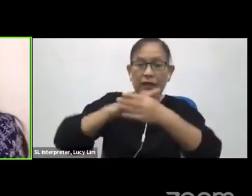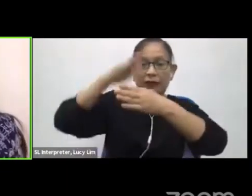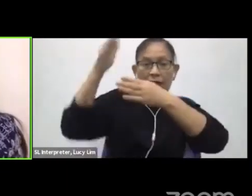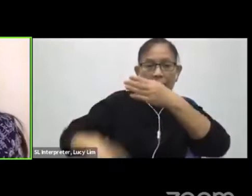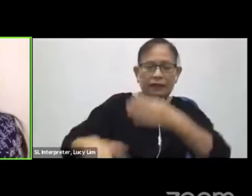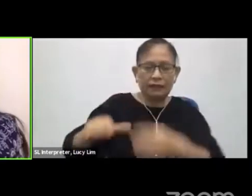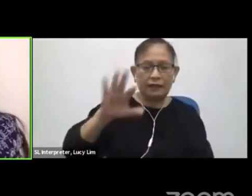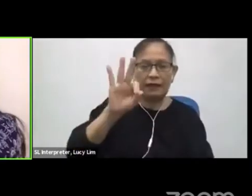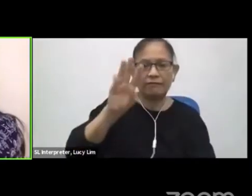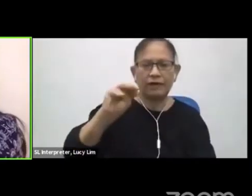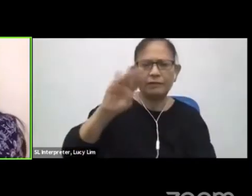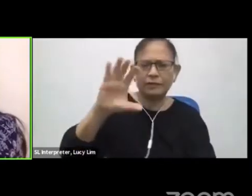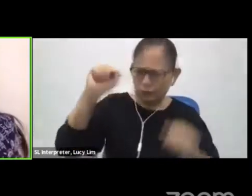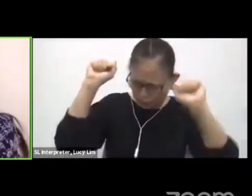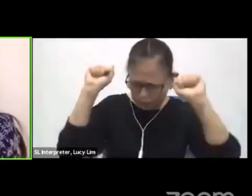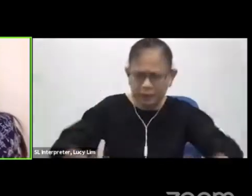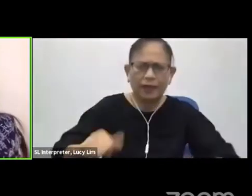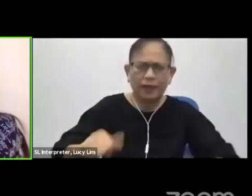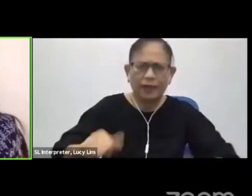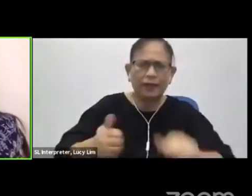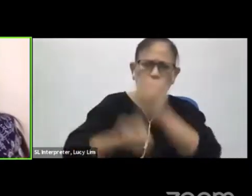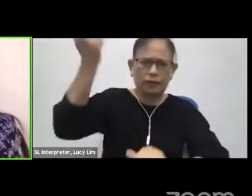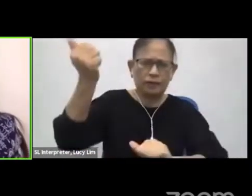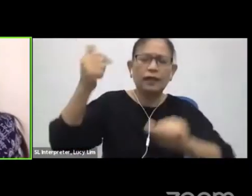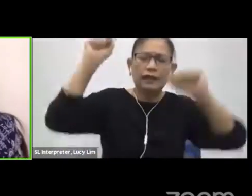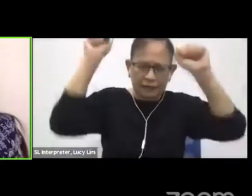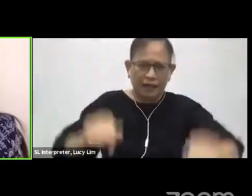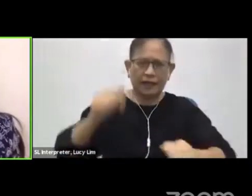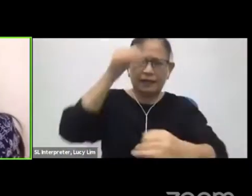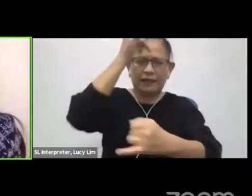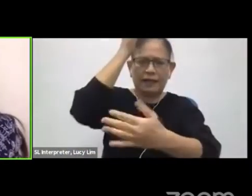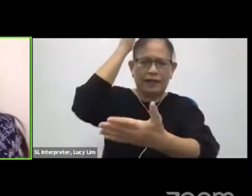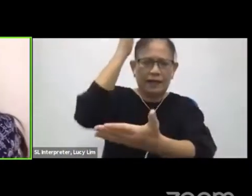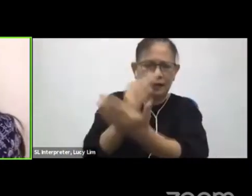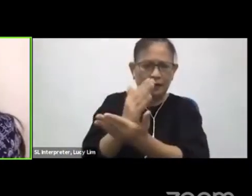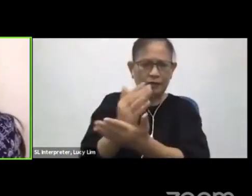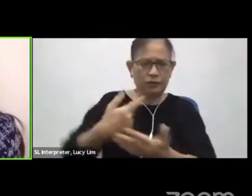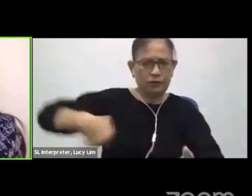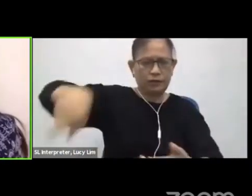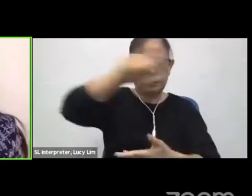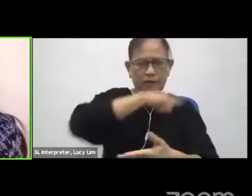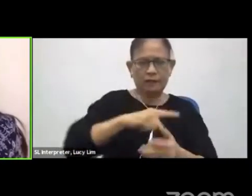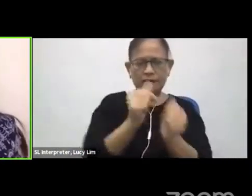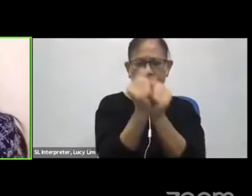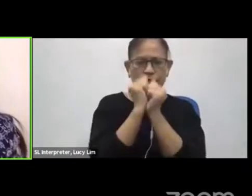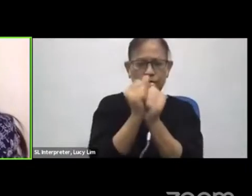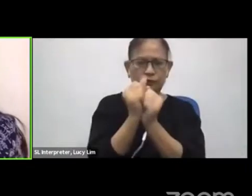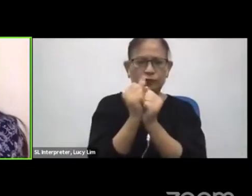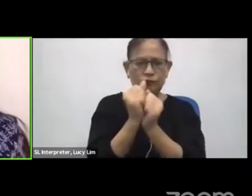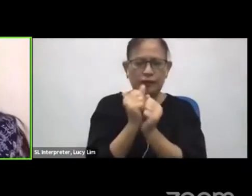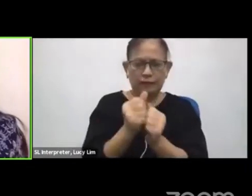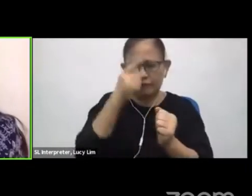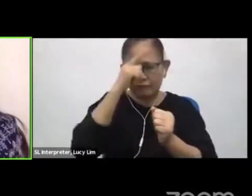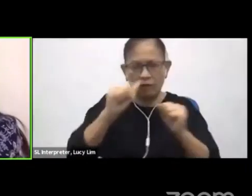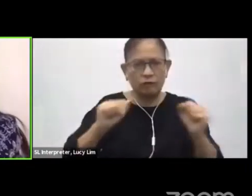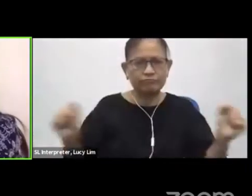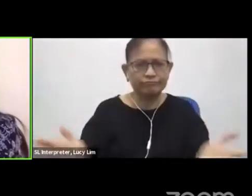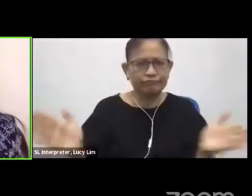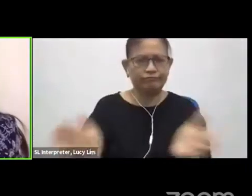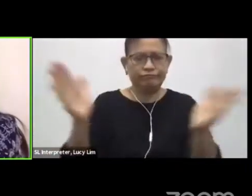win. It can end with us. Let's work hand in hand to accelerate action to end FGMC across